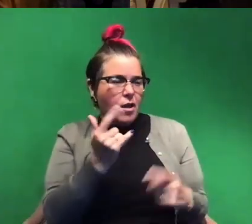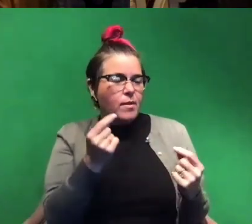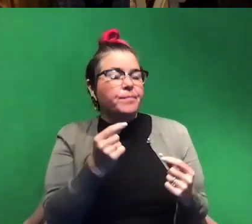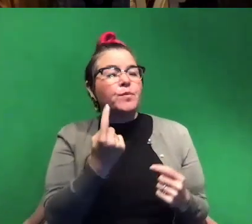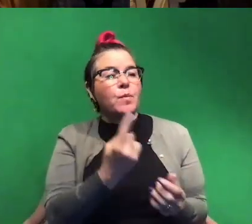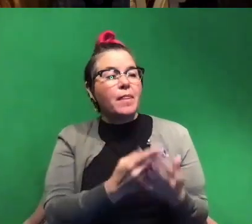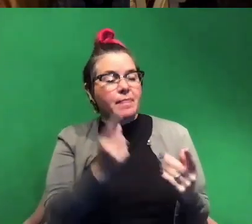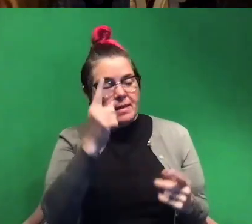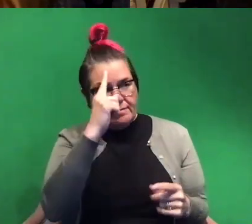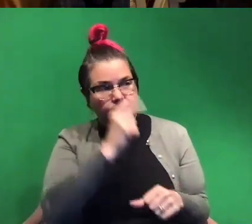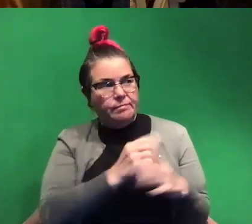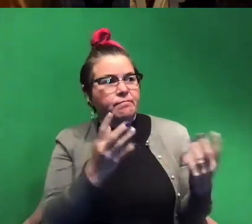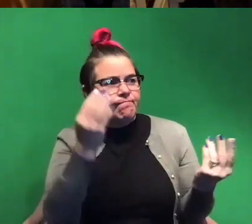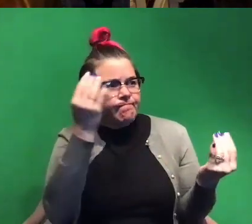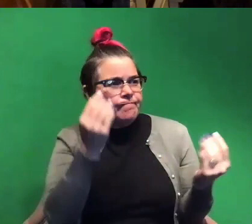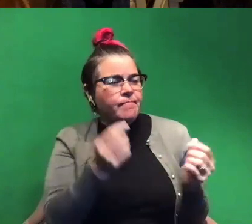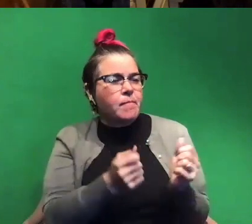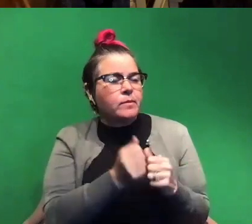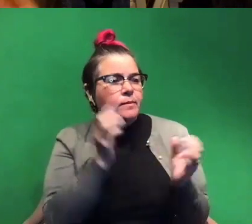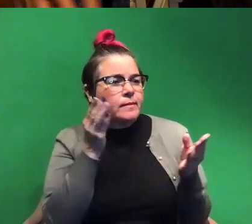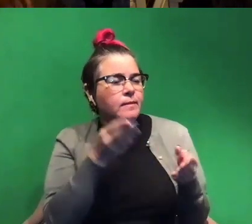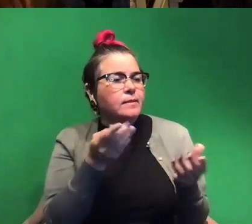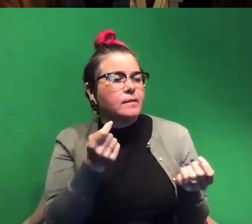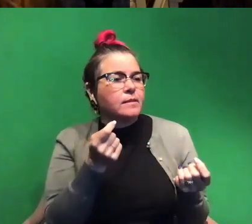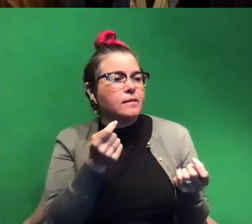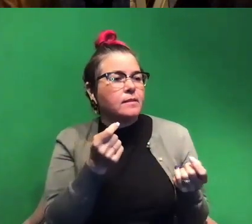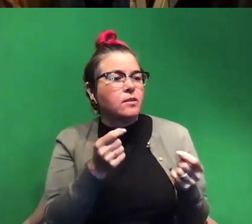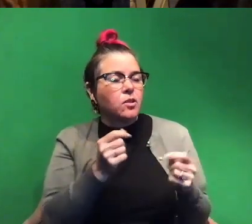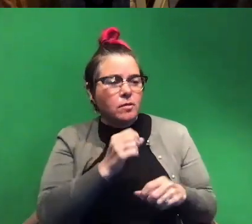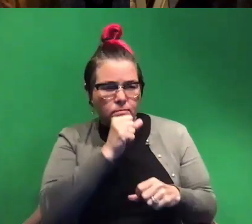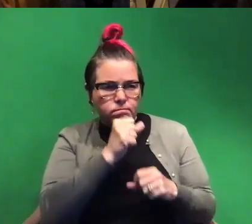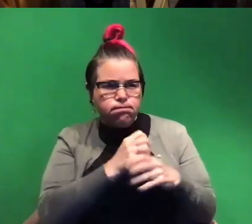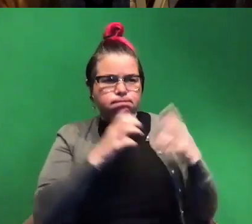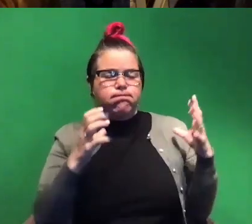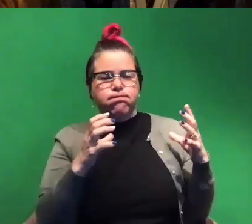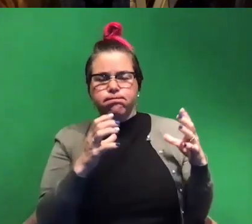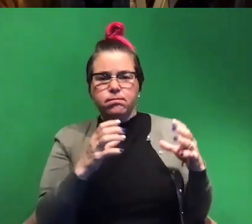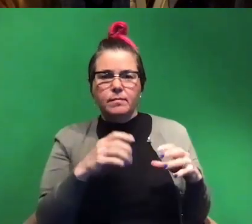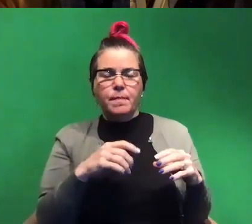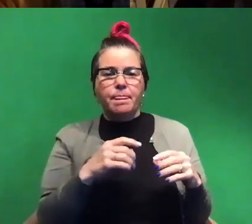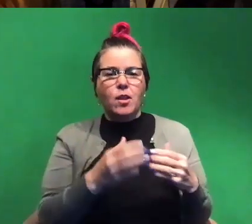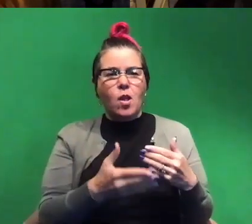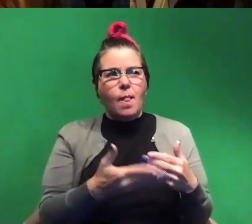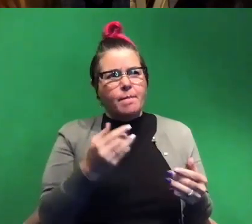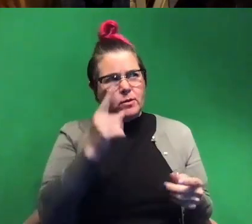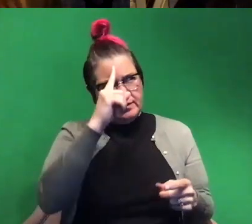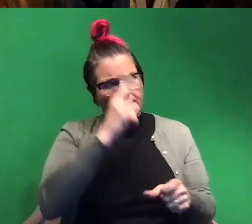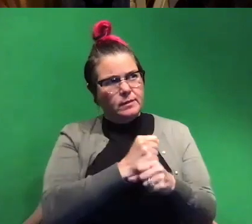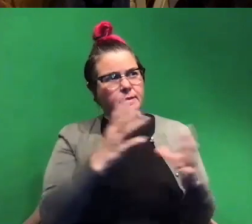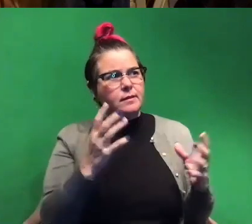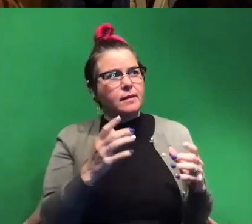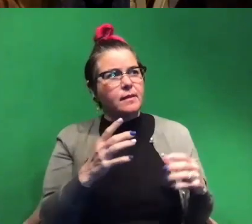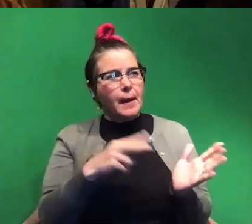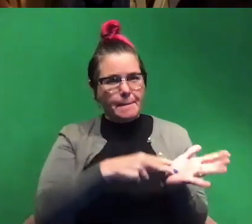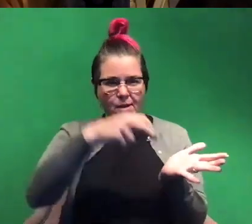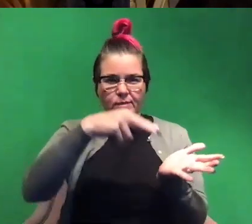they're thinking about the most would be that it would be inflatable. And so you could almost imagine it like a bounce